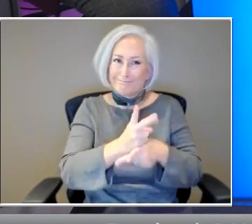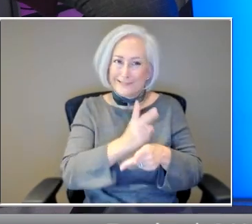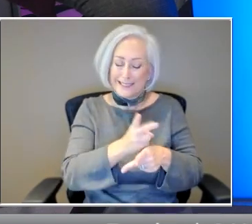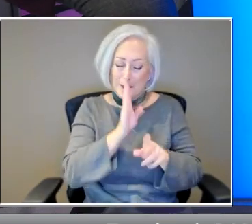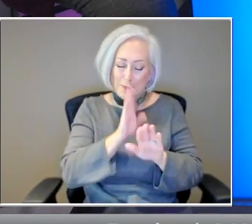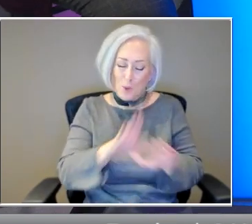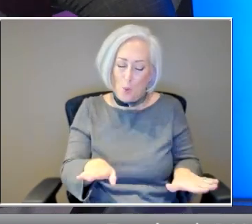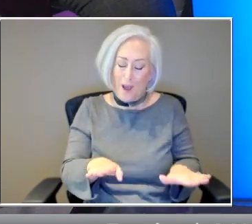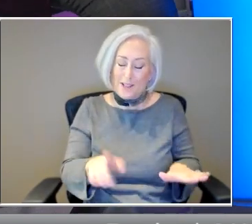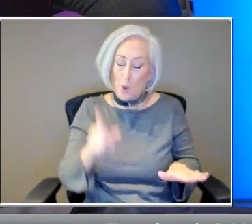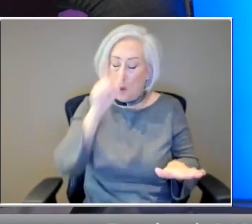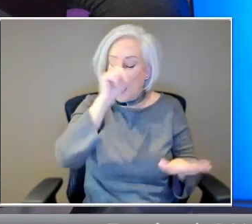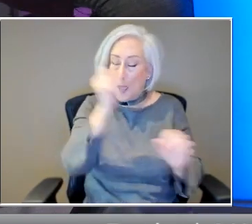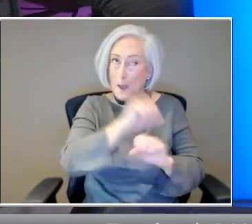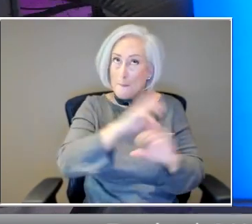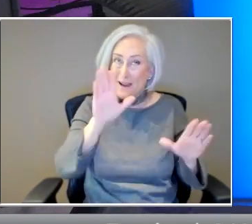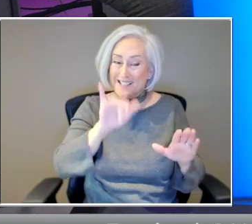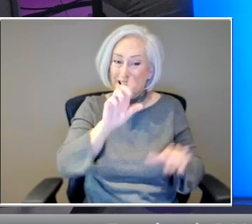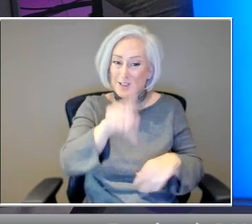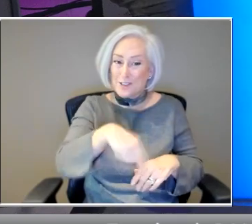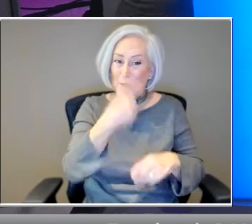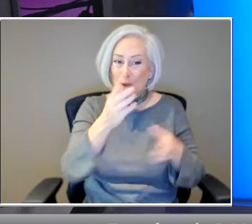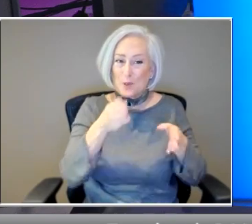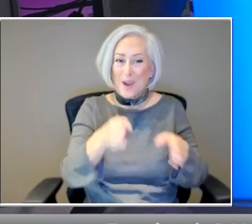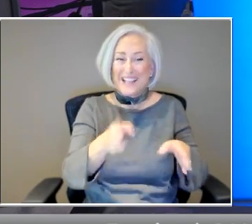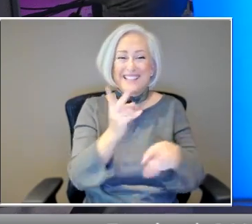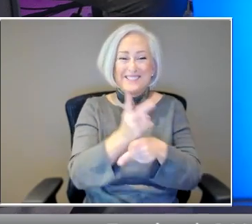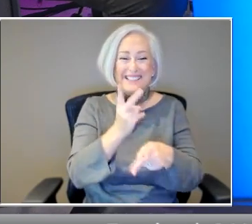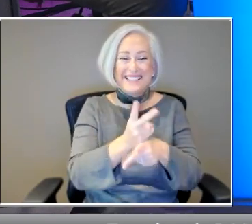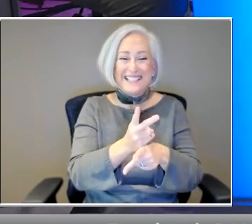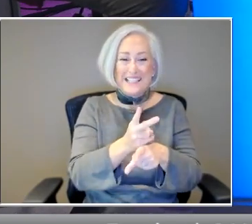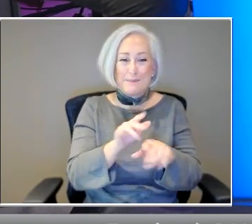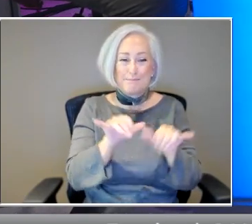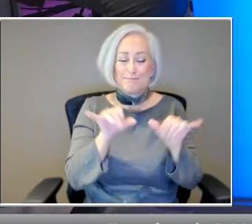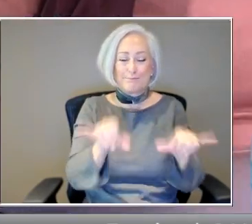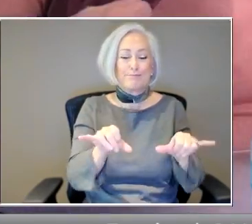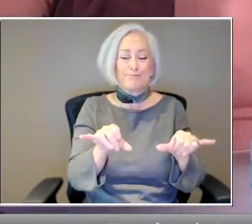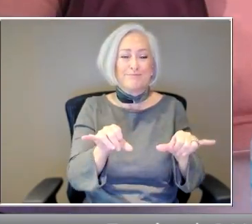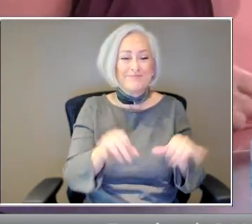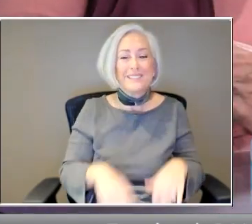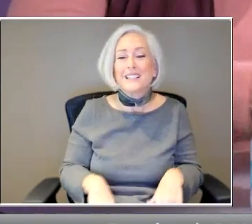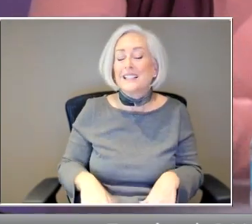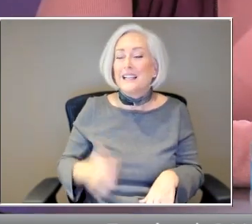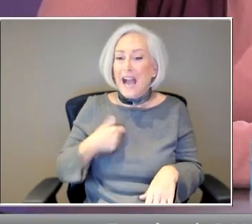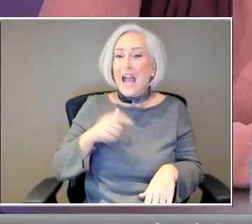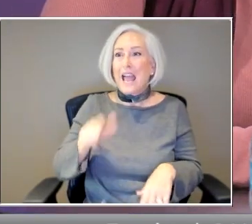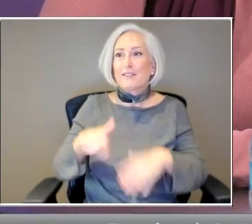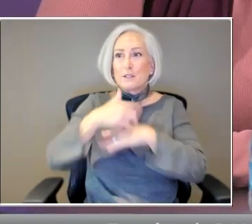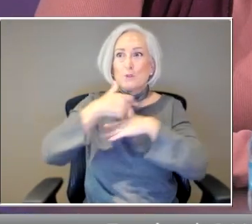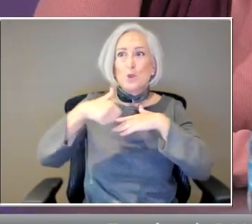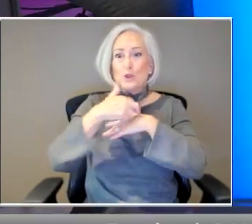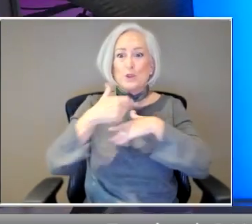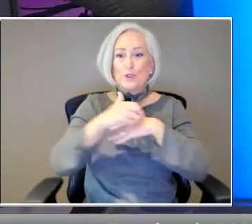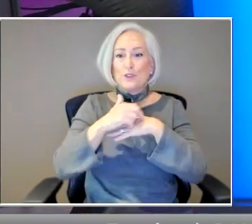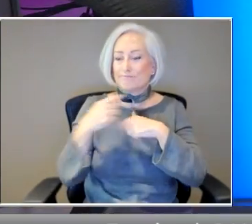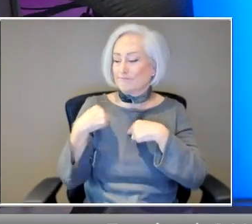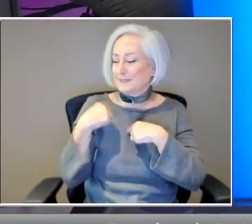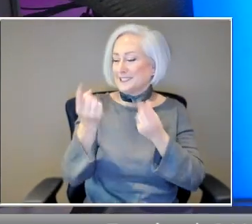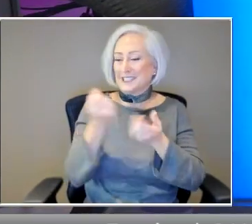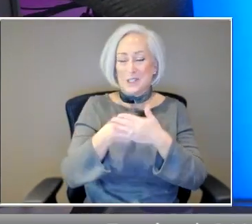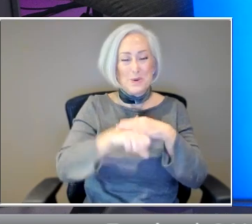only way to keep you still. I hate being still. Right. I have to move around. And it's been that way since you were born, I'm